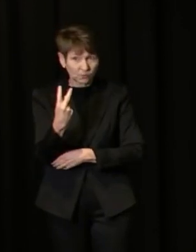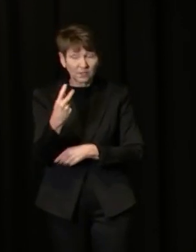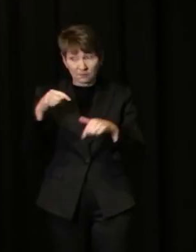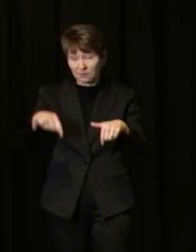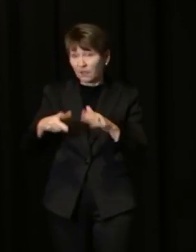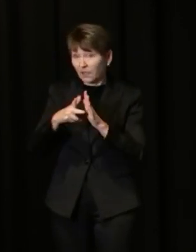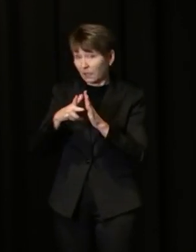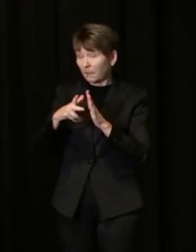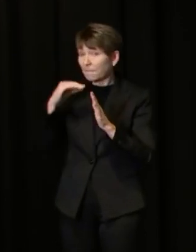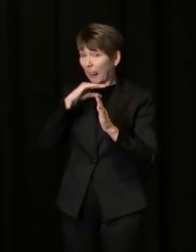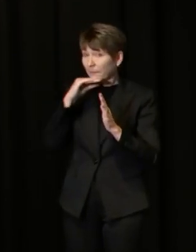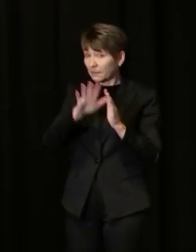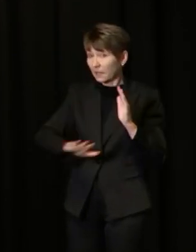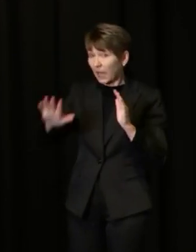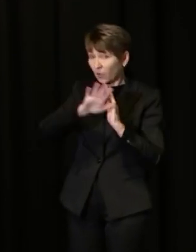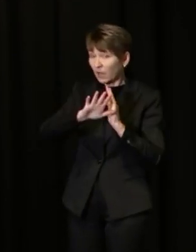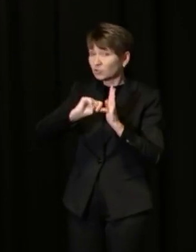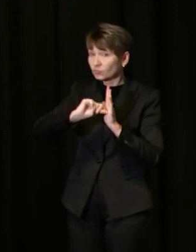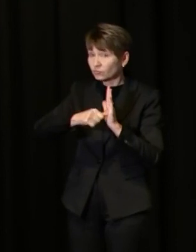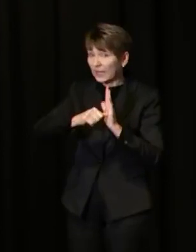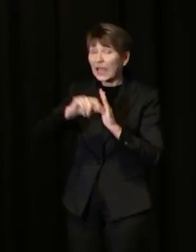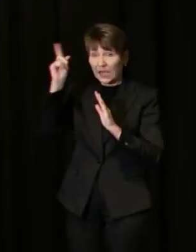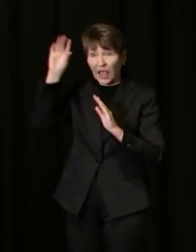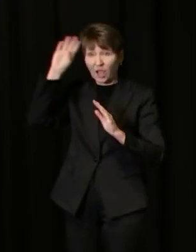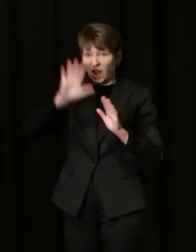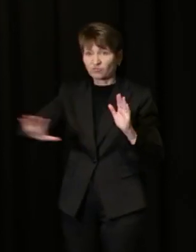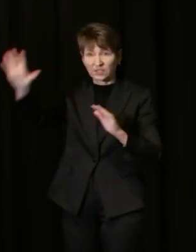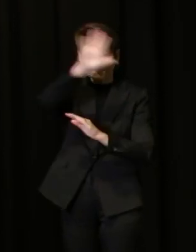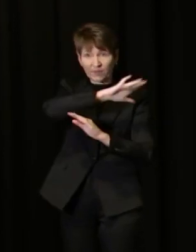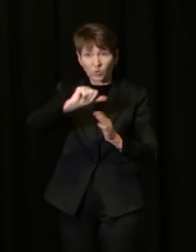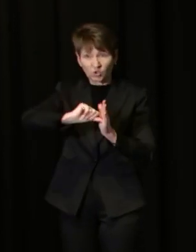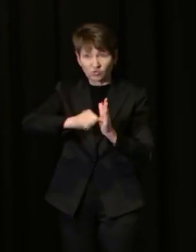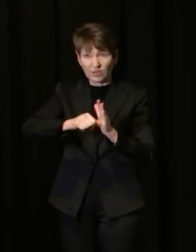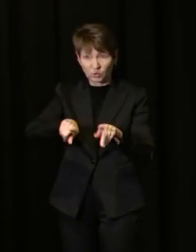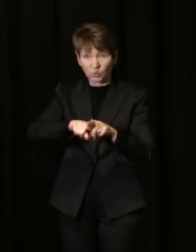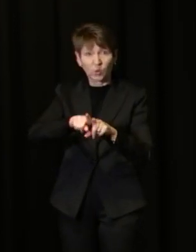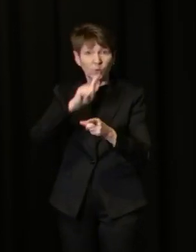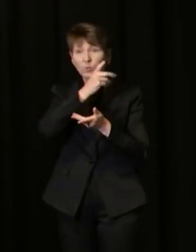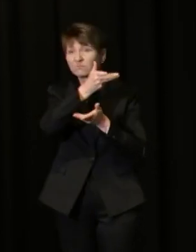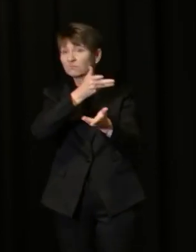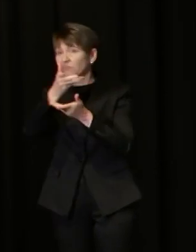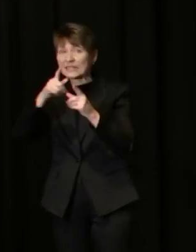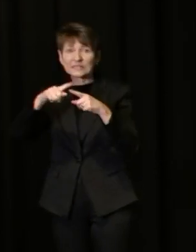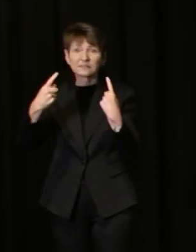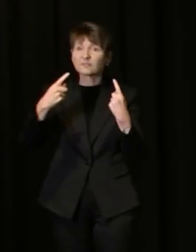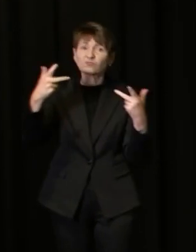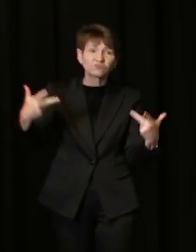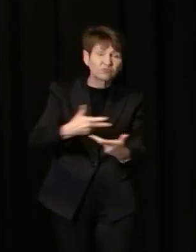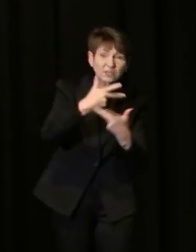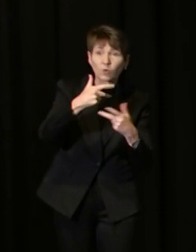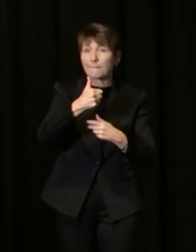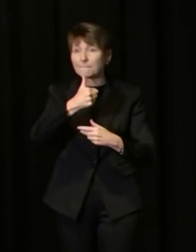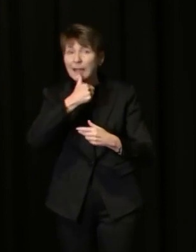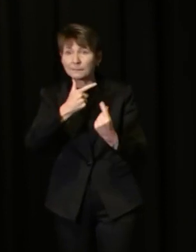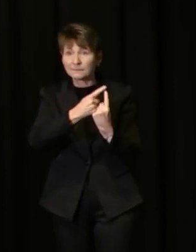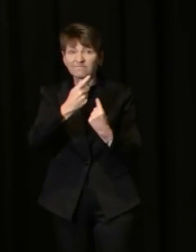they will be across the board. So we'll obviously be talking to industry, talking to those who will need to make changes